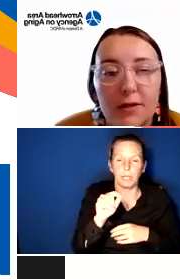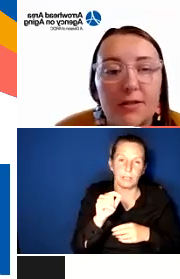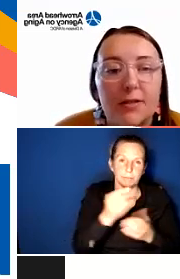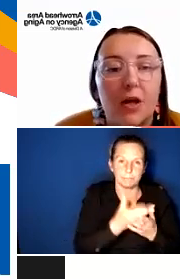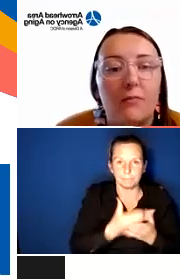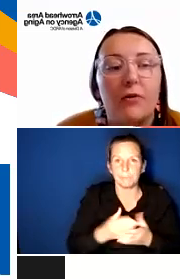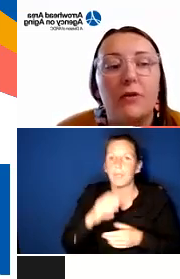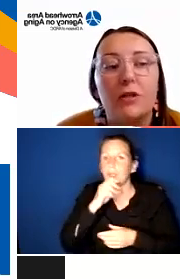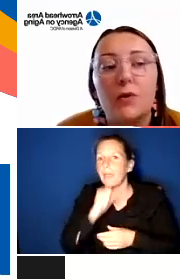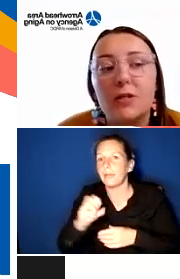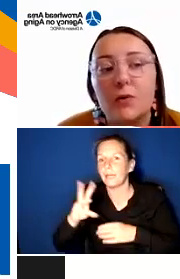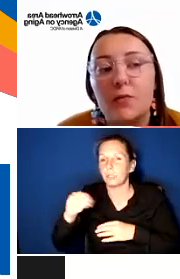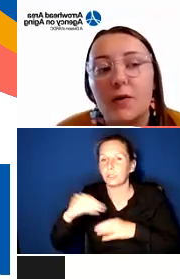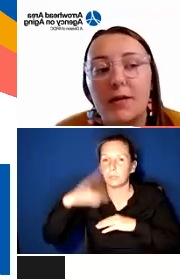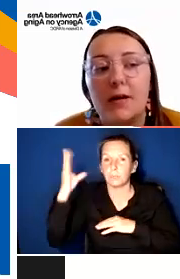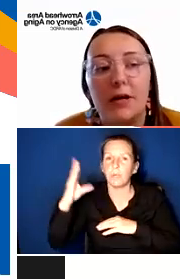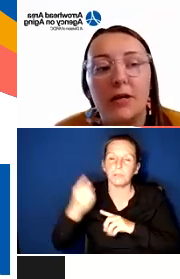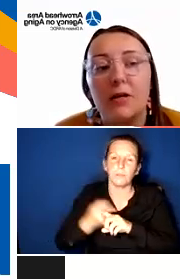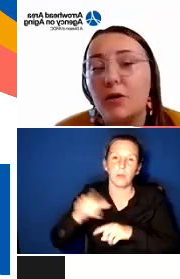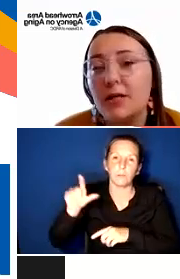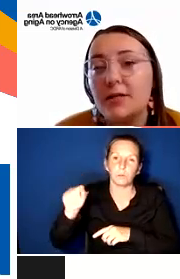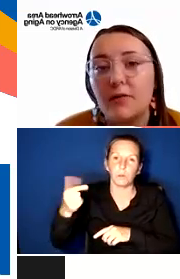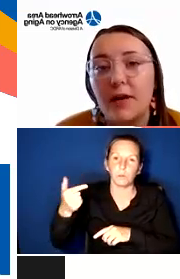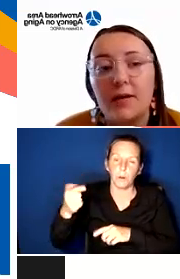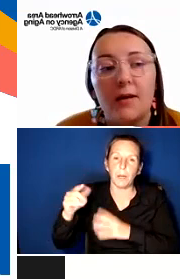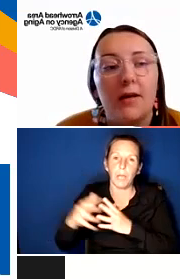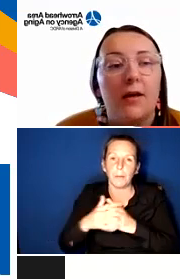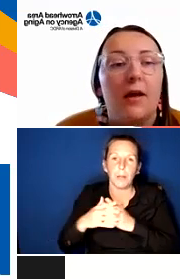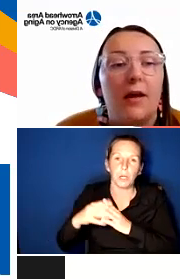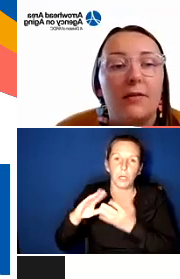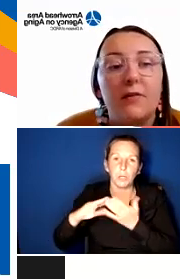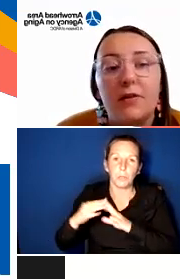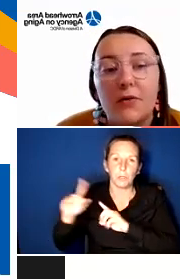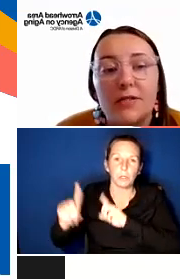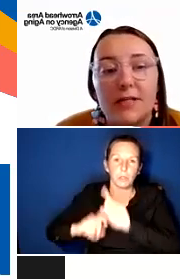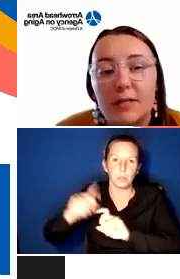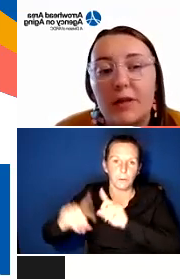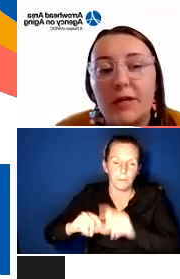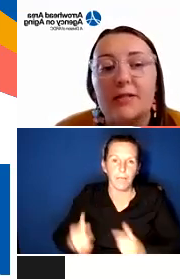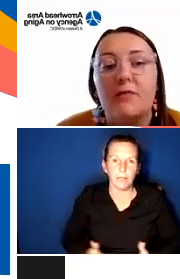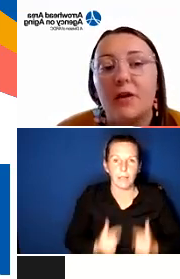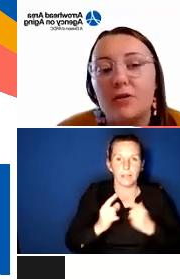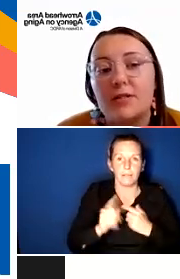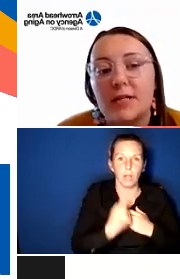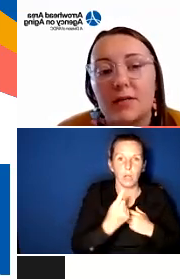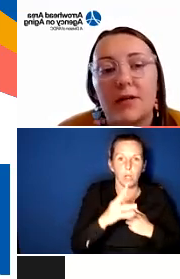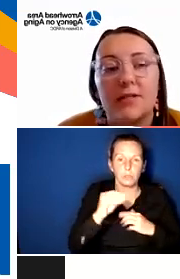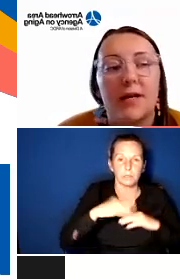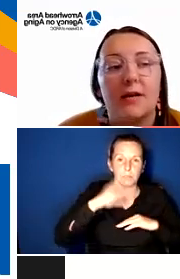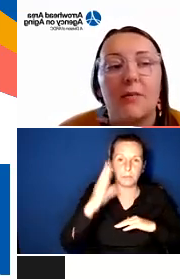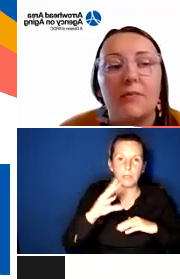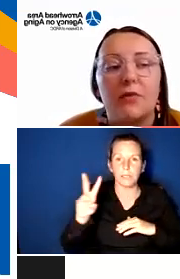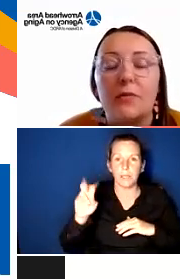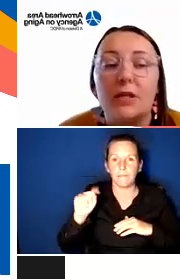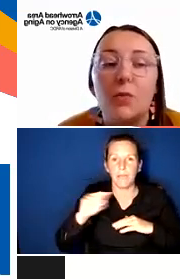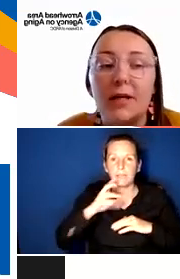60 plus come from the 2021 American Community Survey, and the living alone 60 plus and veterans 60 plus